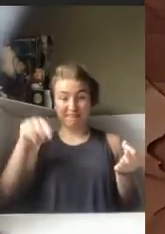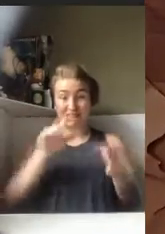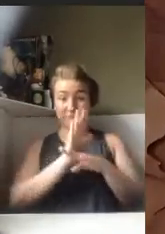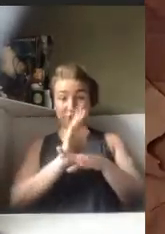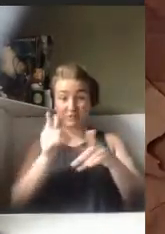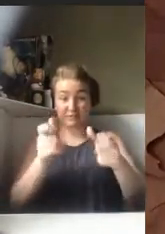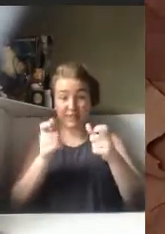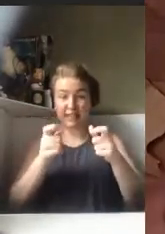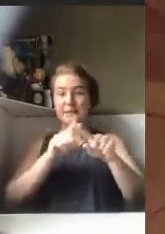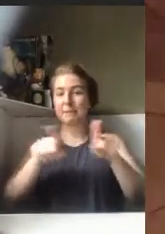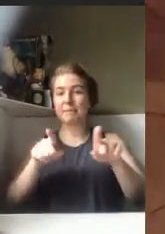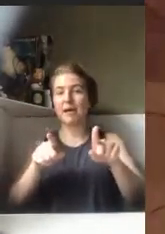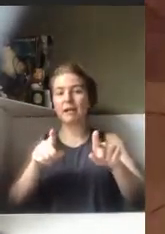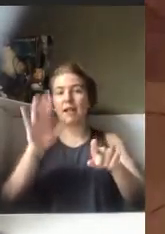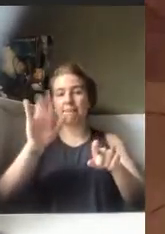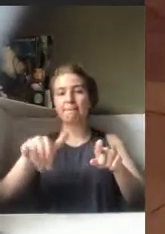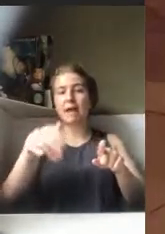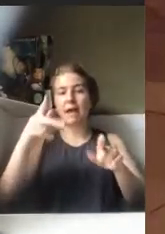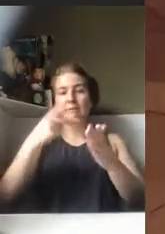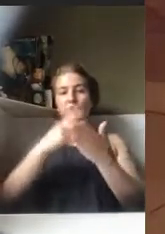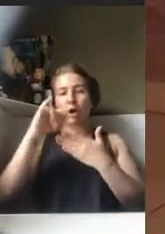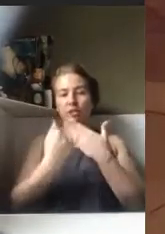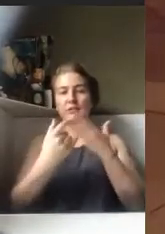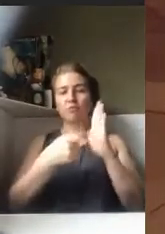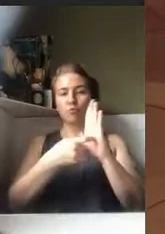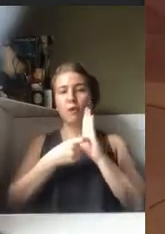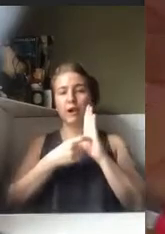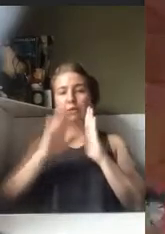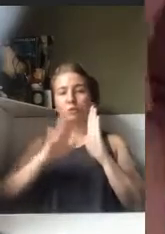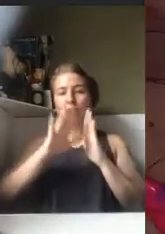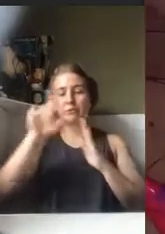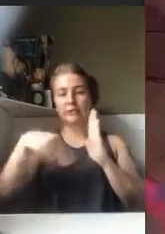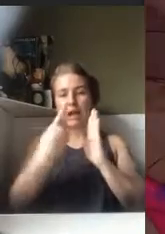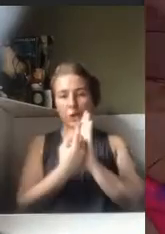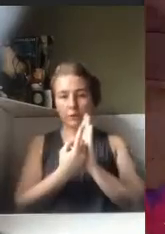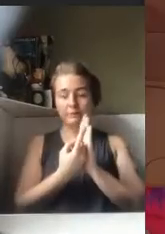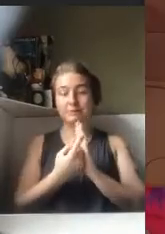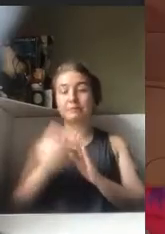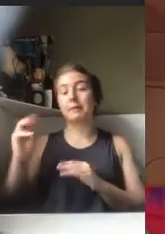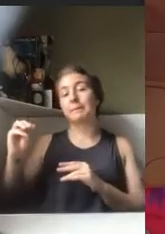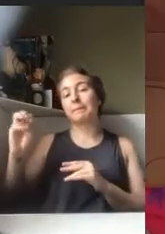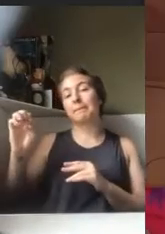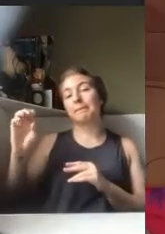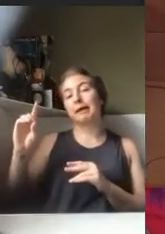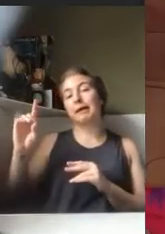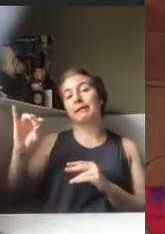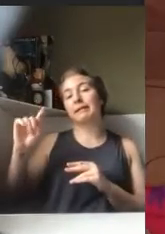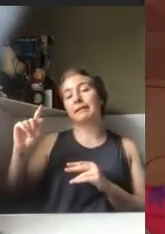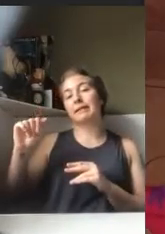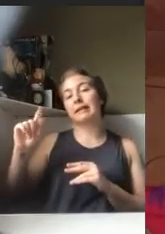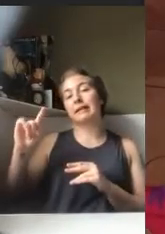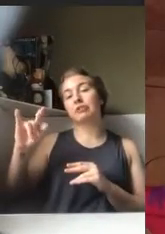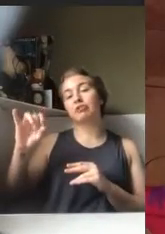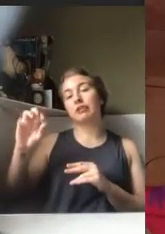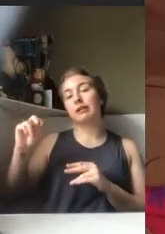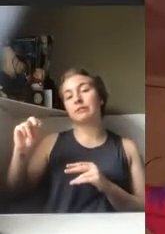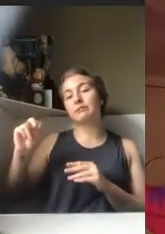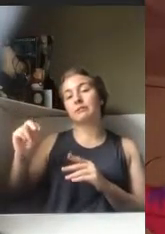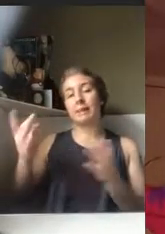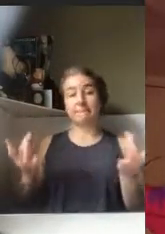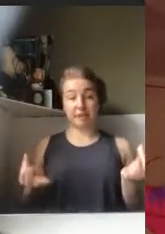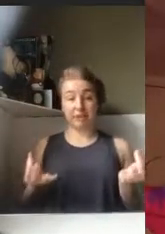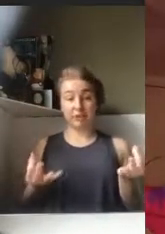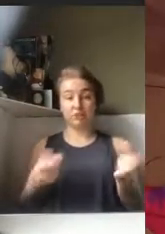on. Meditation is when you are practicing being mindful. You're focused on just one task or activity. Some